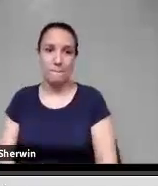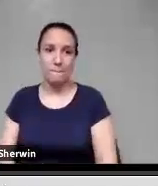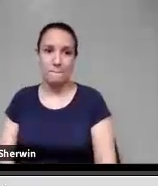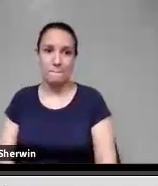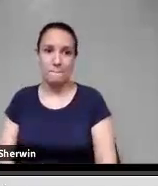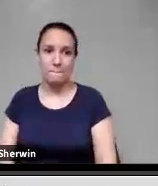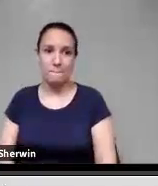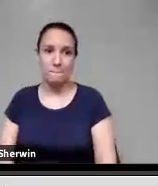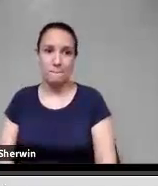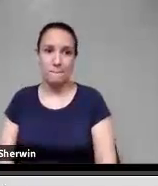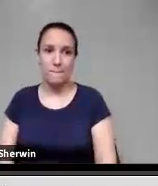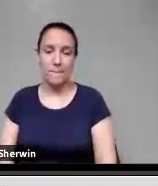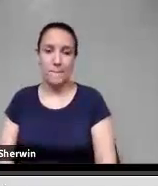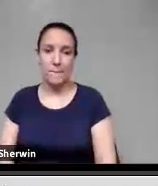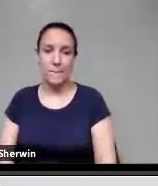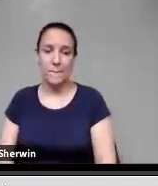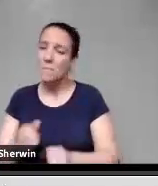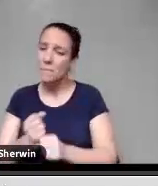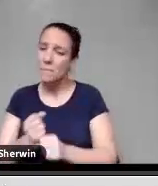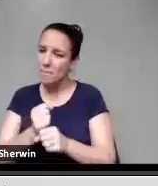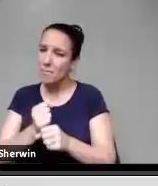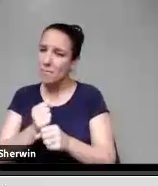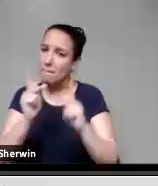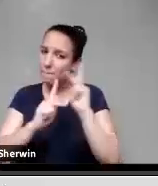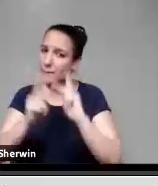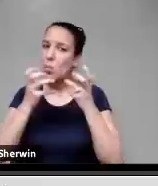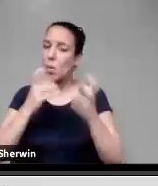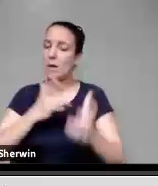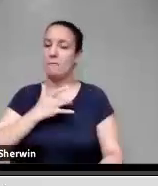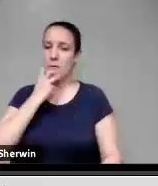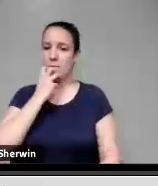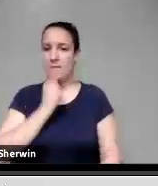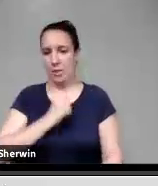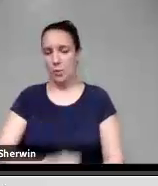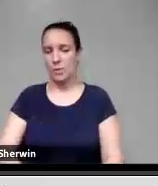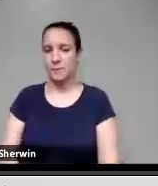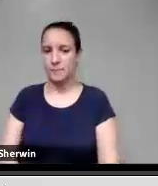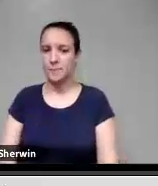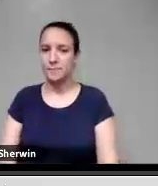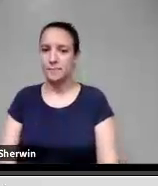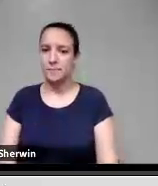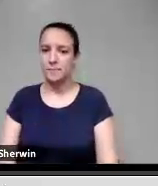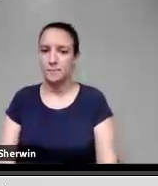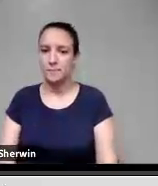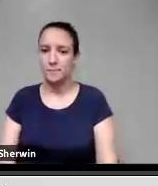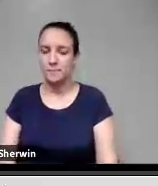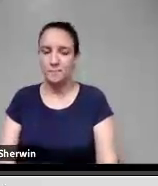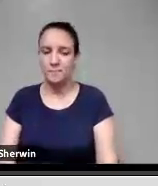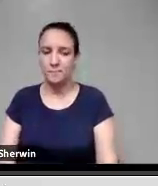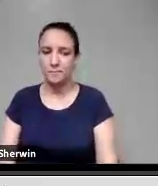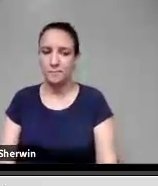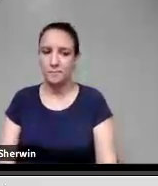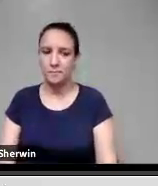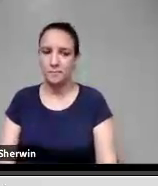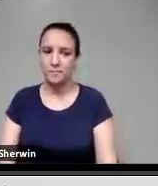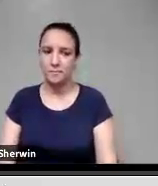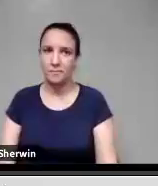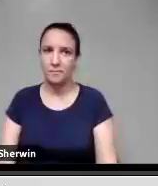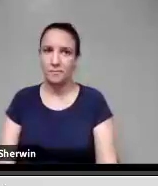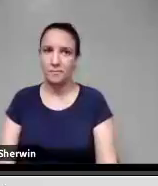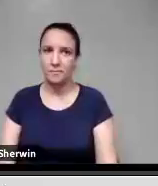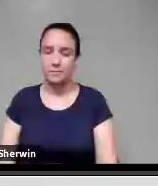feel special. Remember what we said. People want to feel valued, appreciated, that you listen to their thoughts, that they're being heard, and the